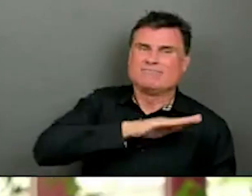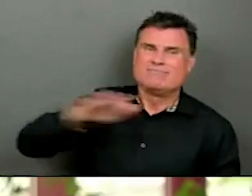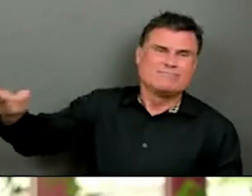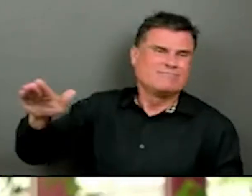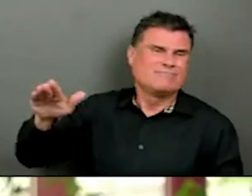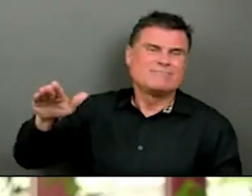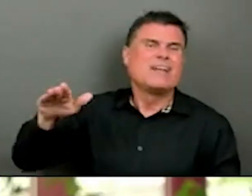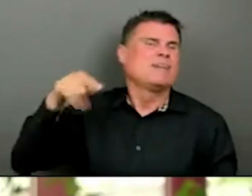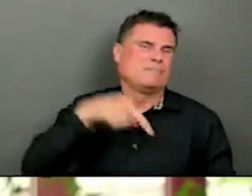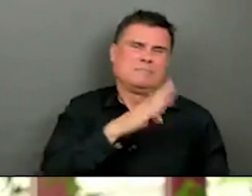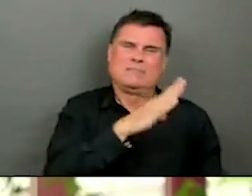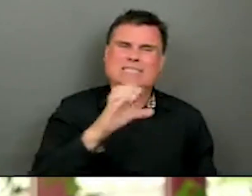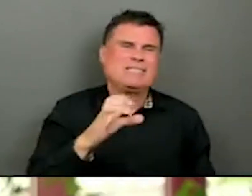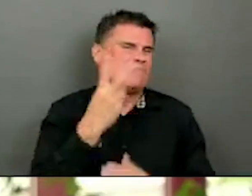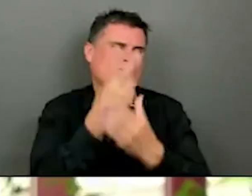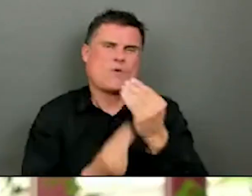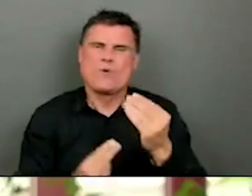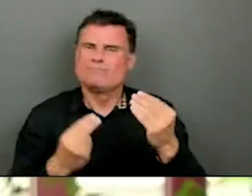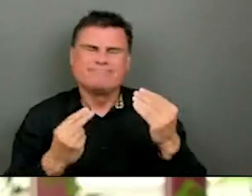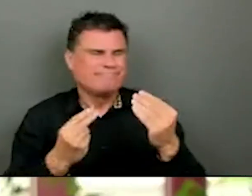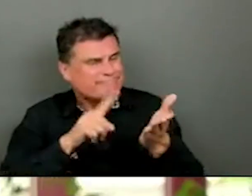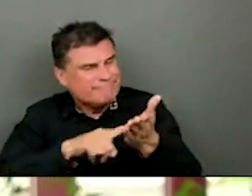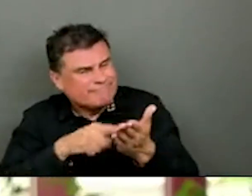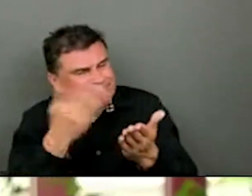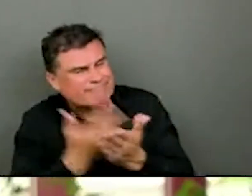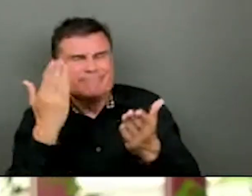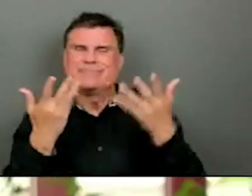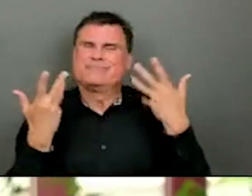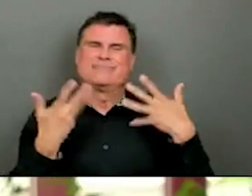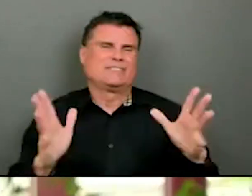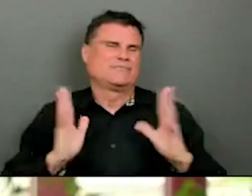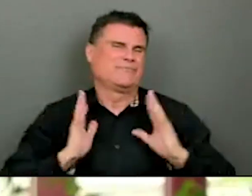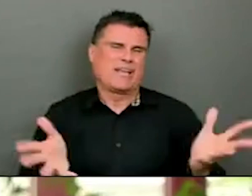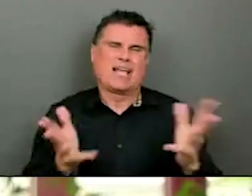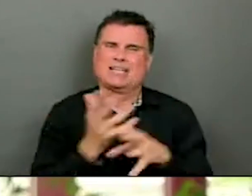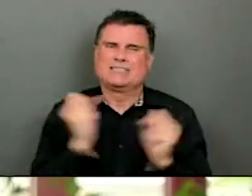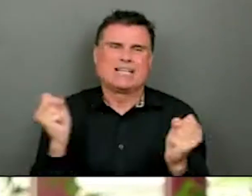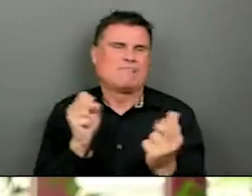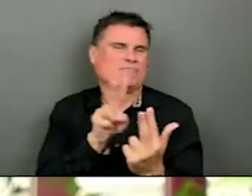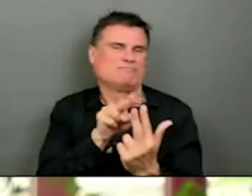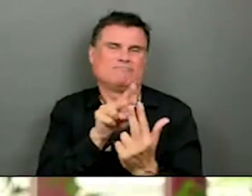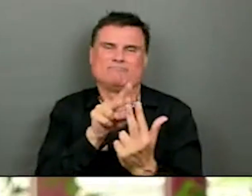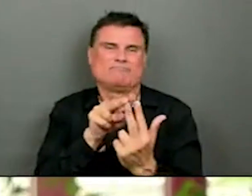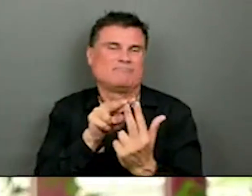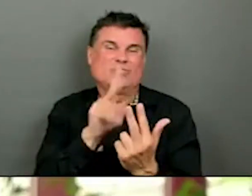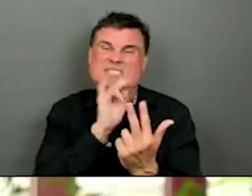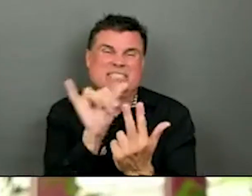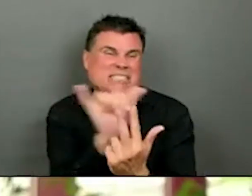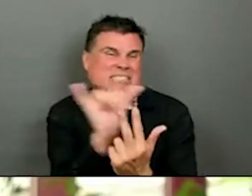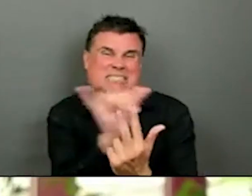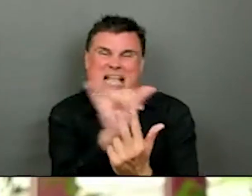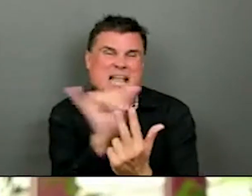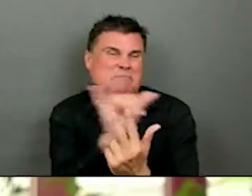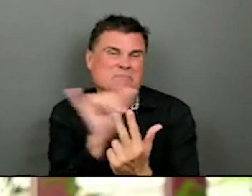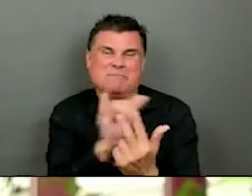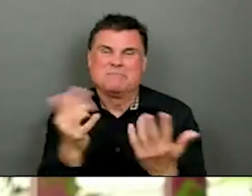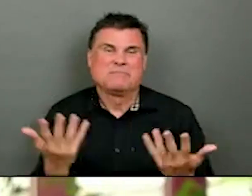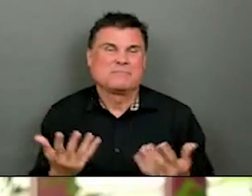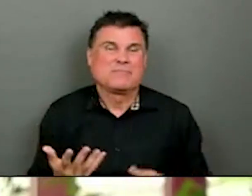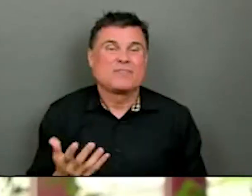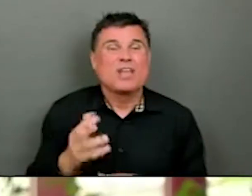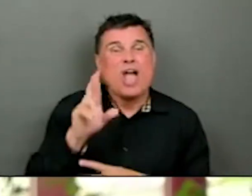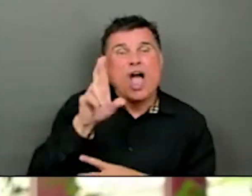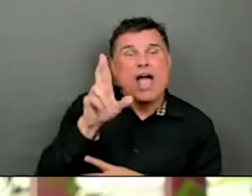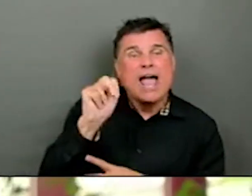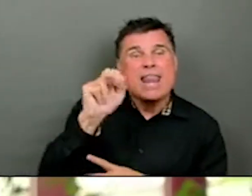highly effective and very safe. Really, these are the same vaccines. It's the same piece of RNA, the messenger